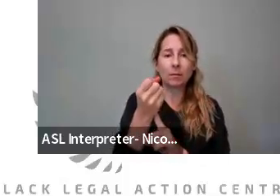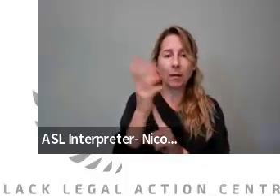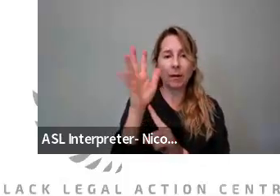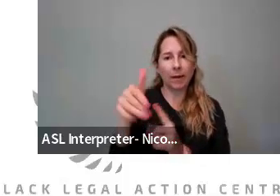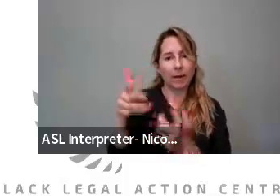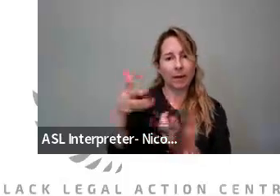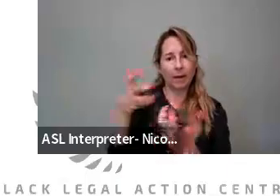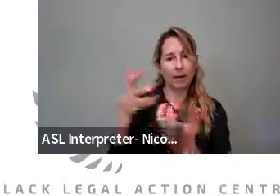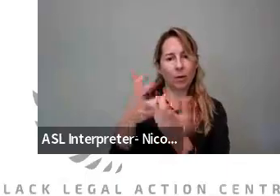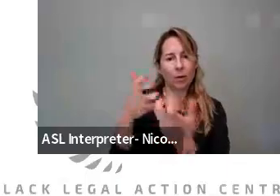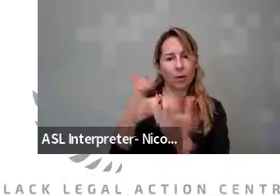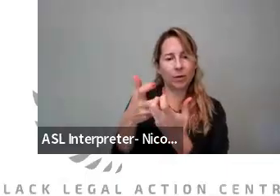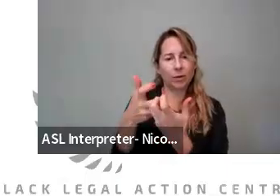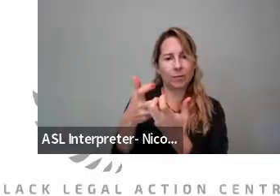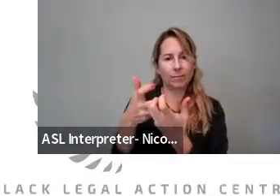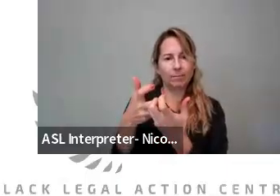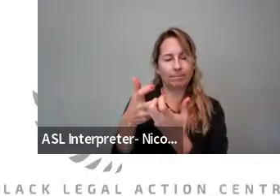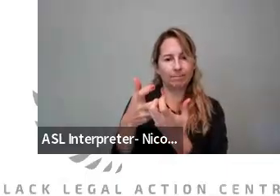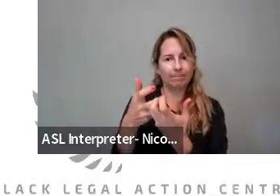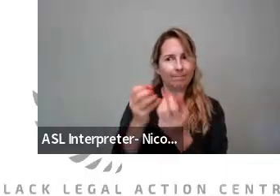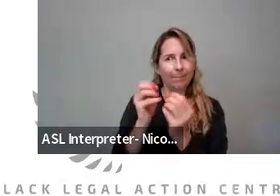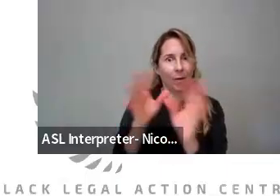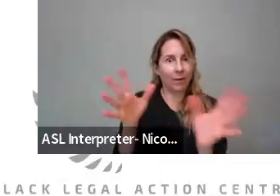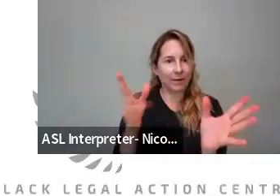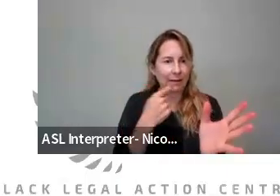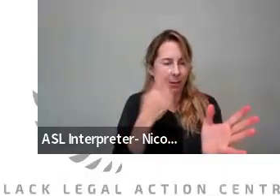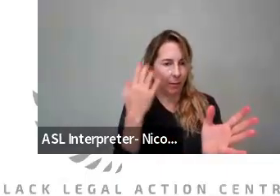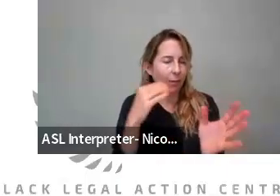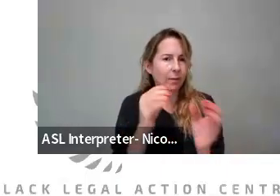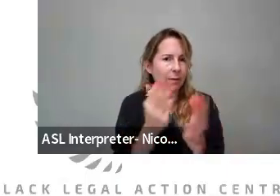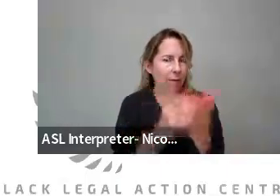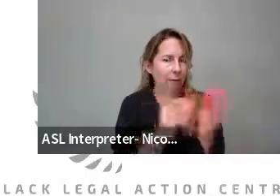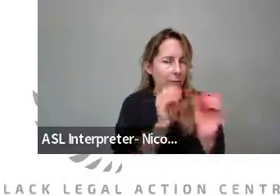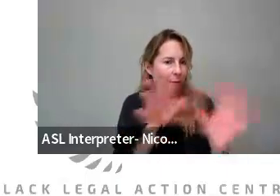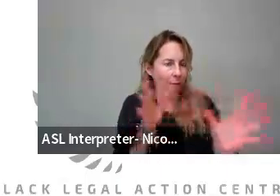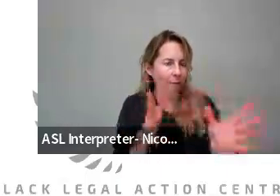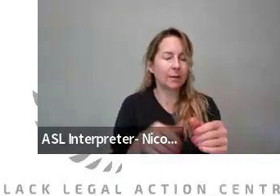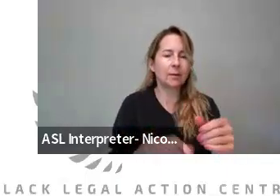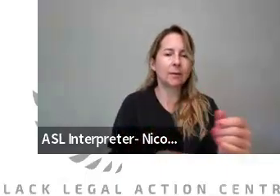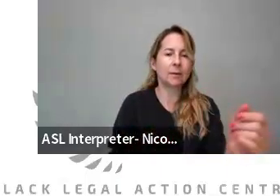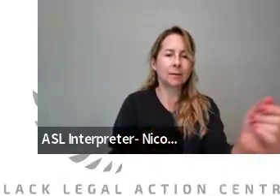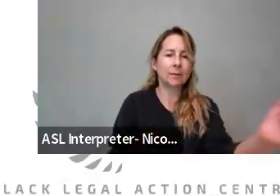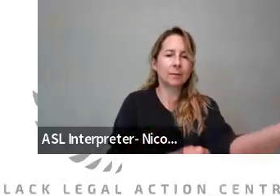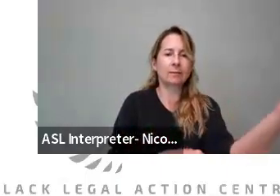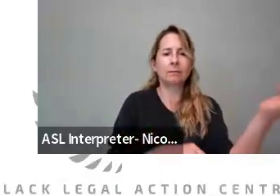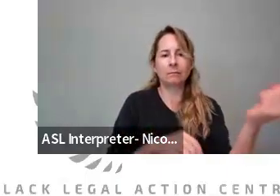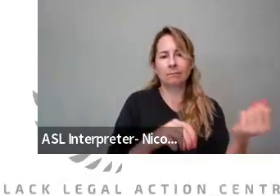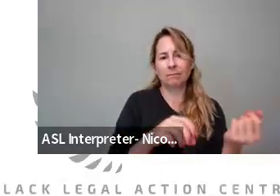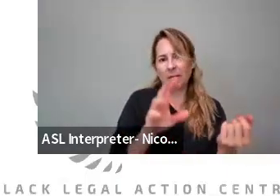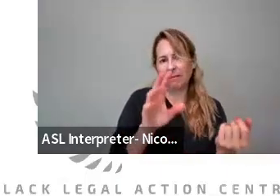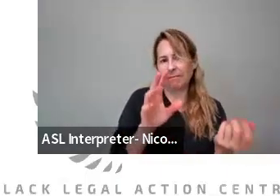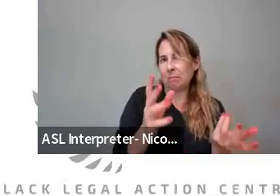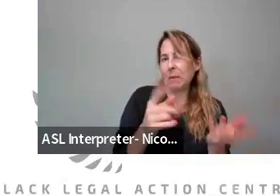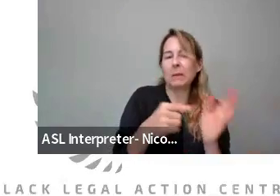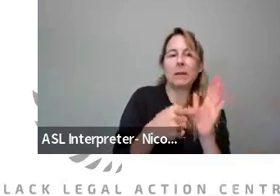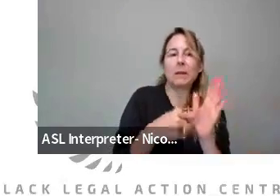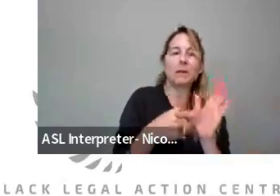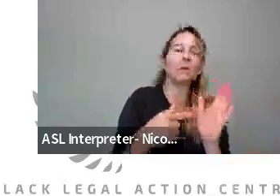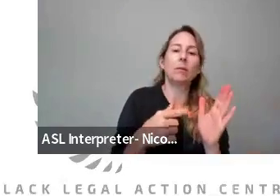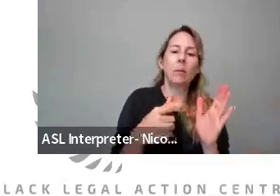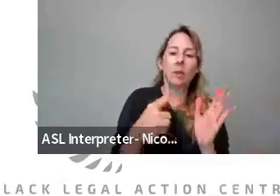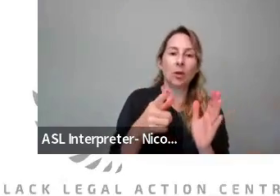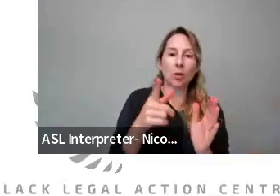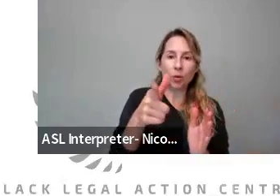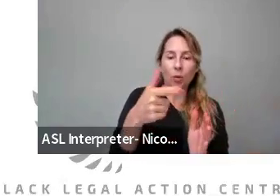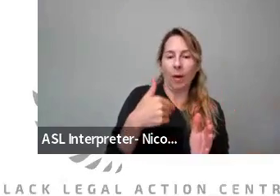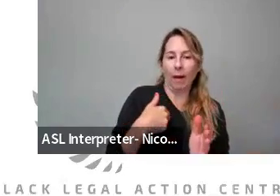accommodation is plainly obvious. And one of those circumstances is you have an accessibility parking